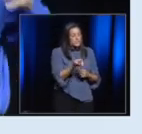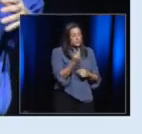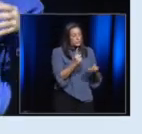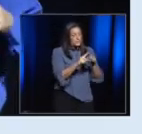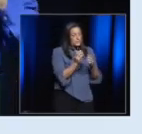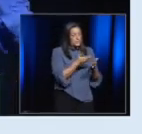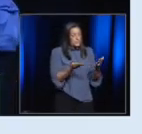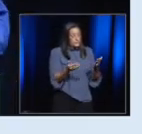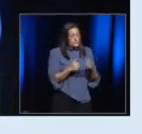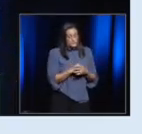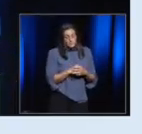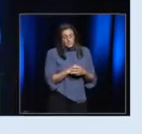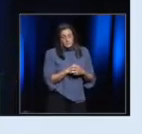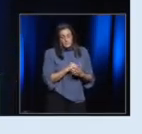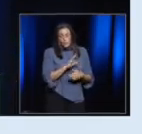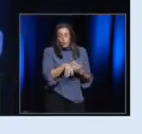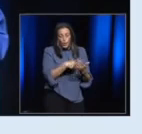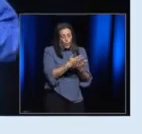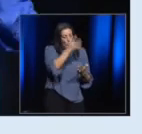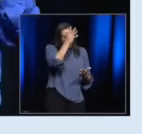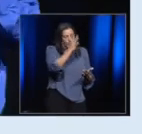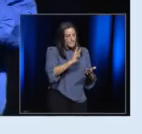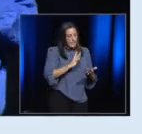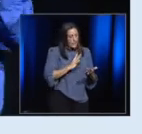that they value all males in their